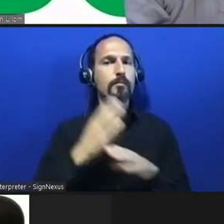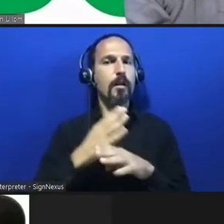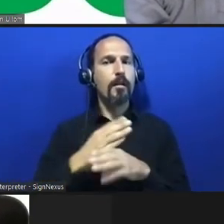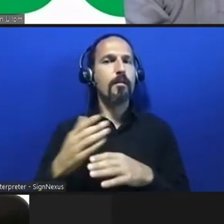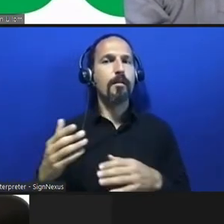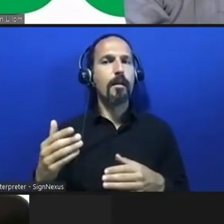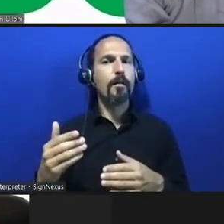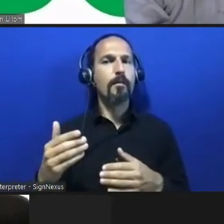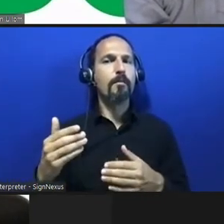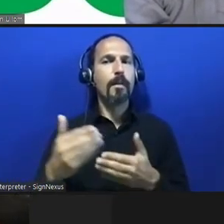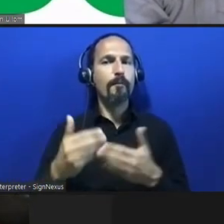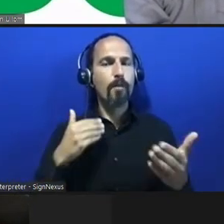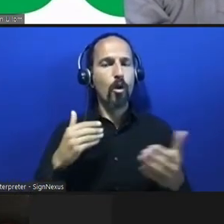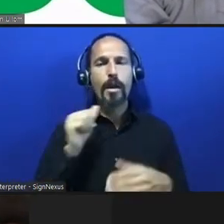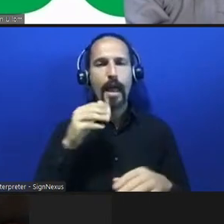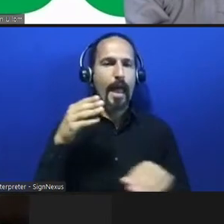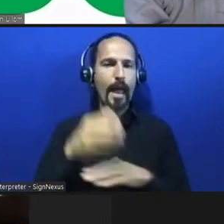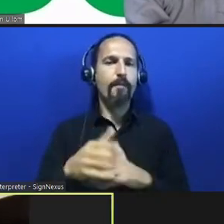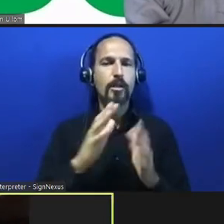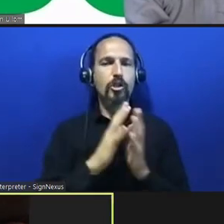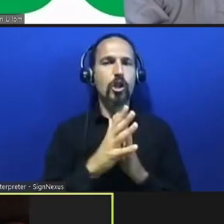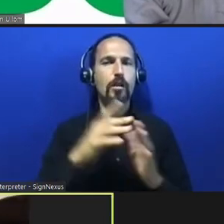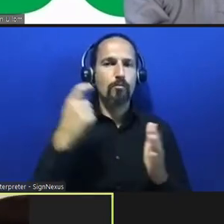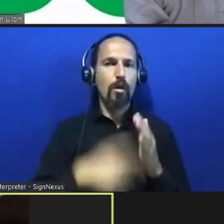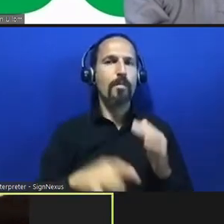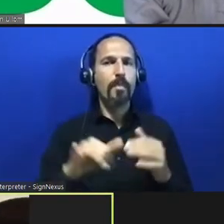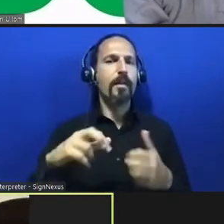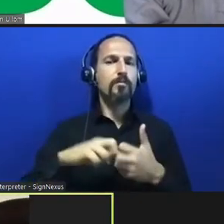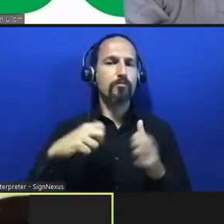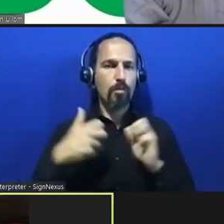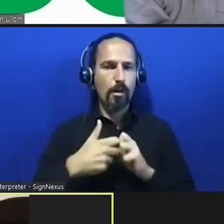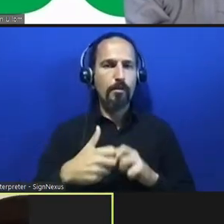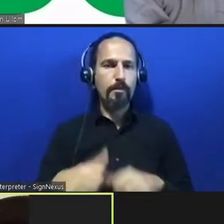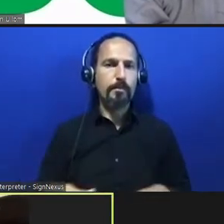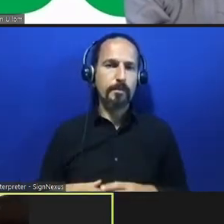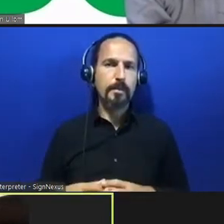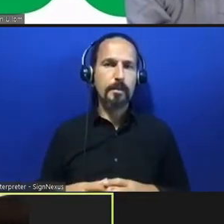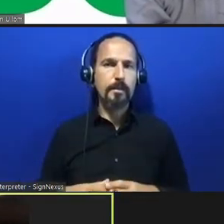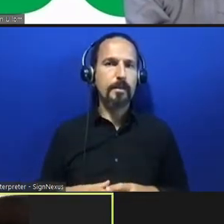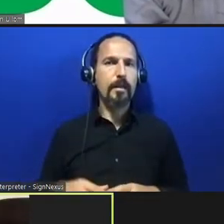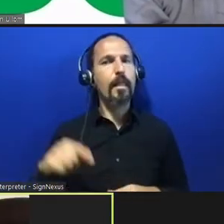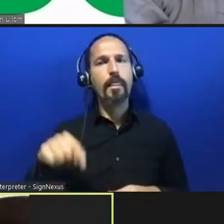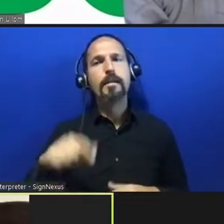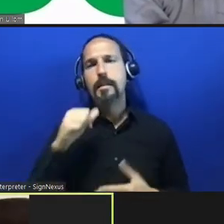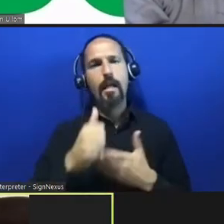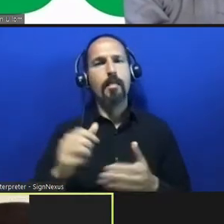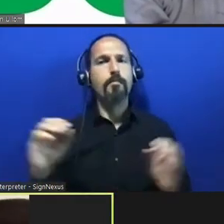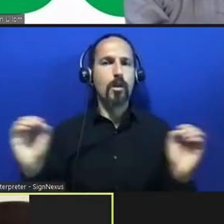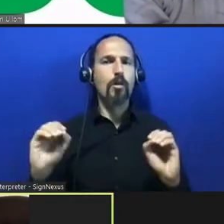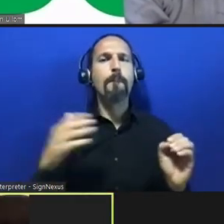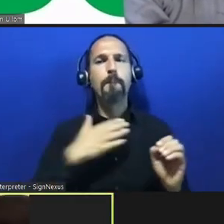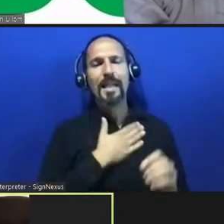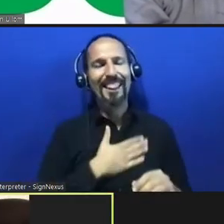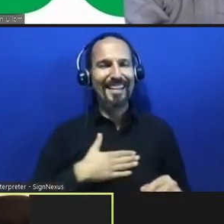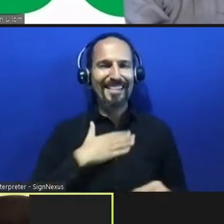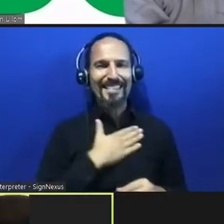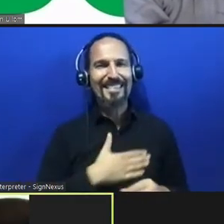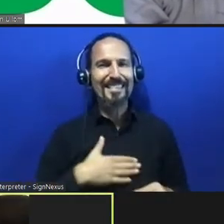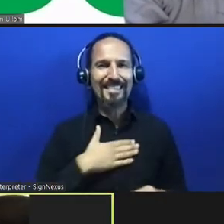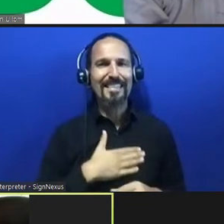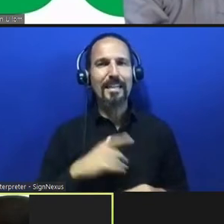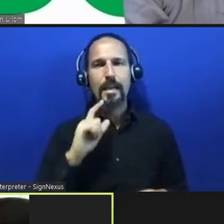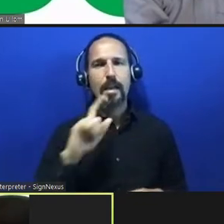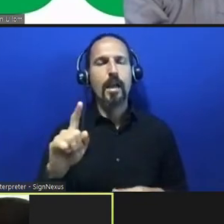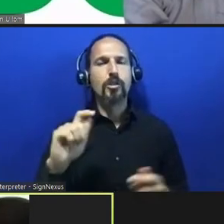pricing not after it and that's the problem this doesn't really help anyone so please do not